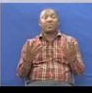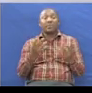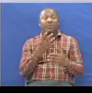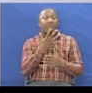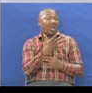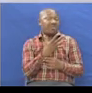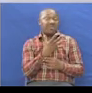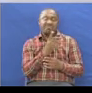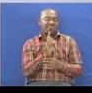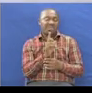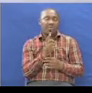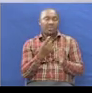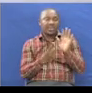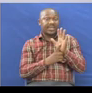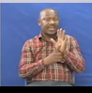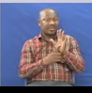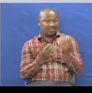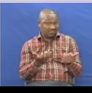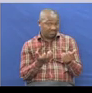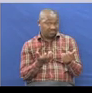What about by 5? No. By 6?